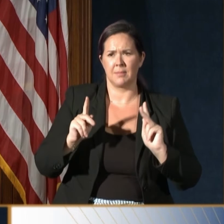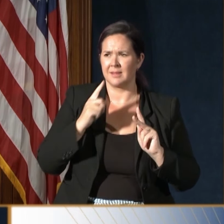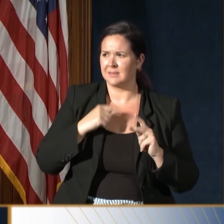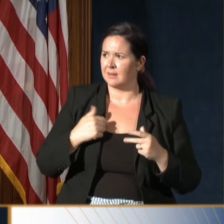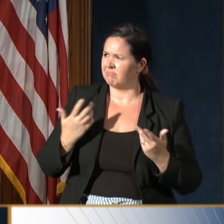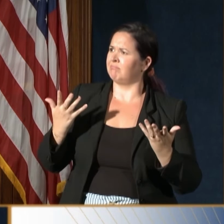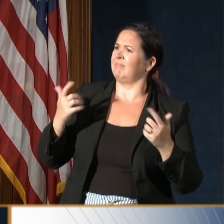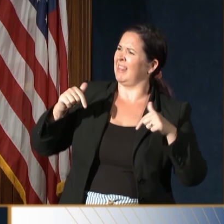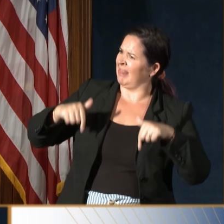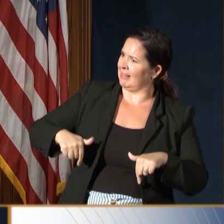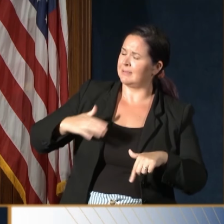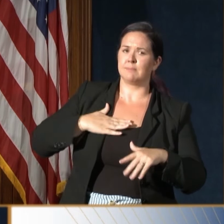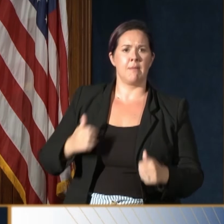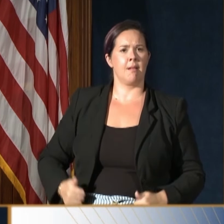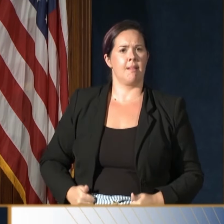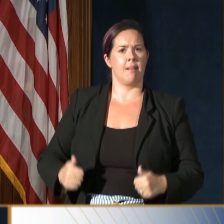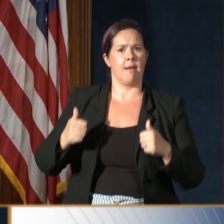life.